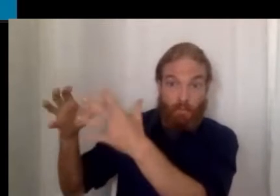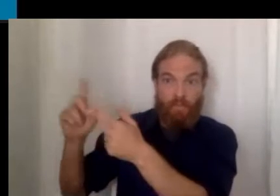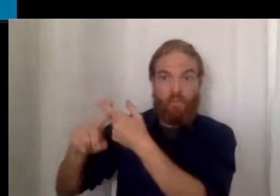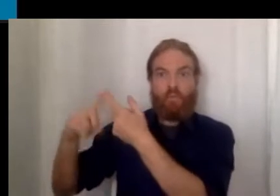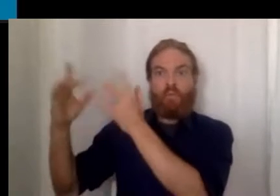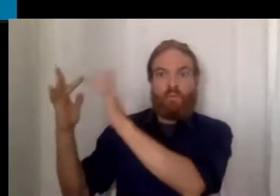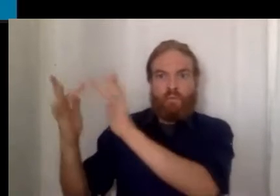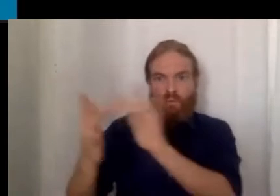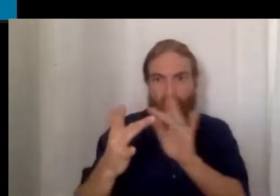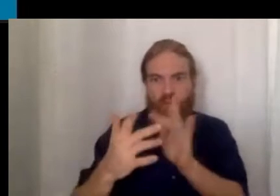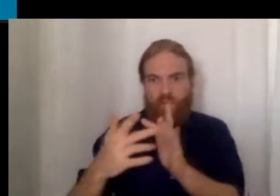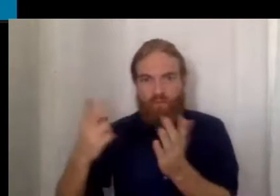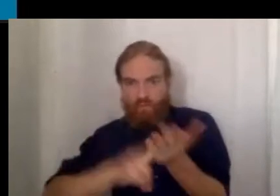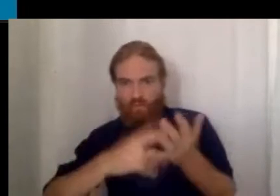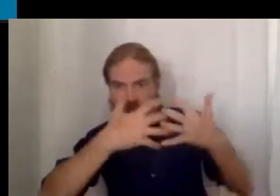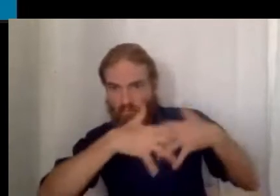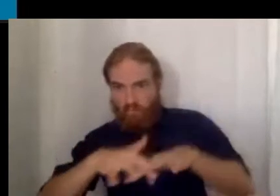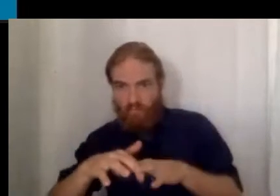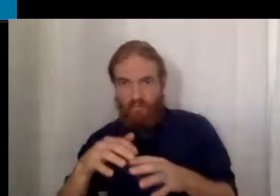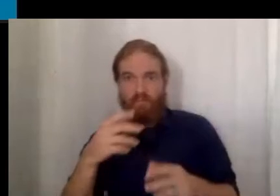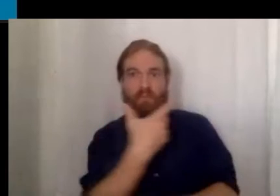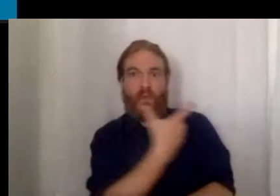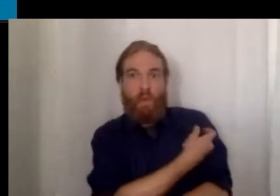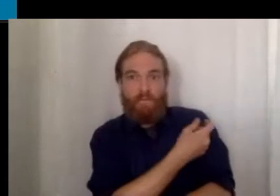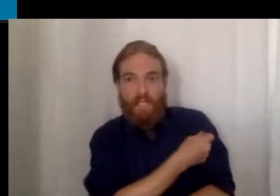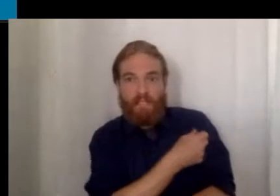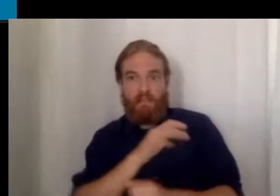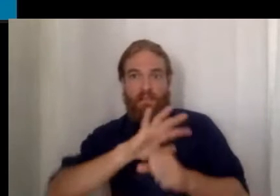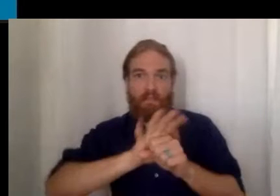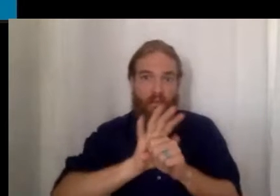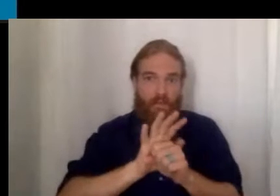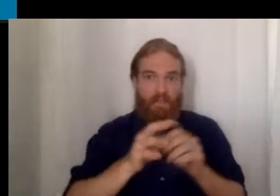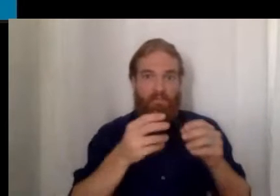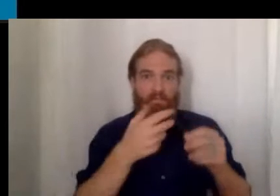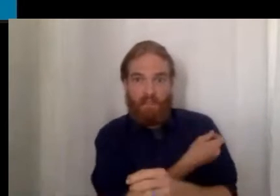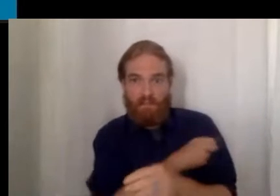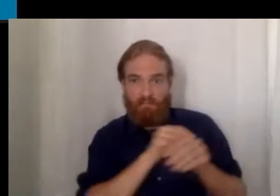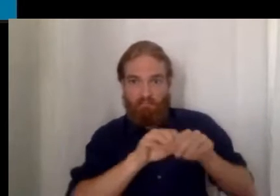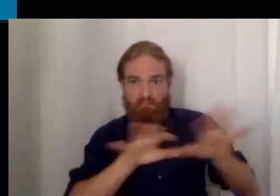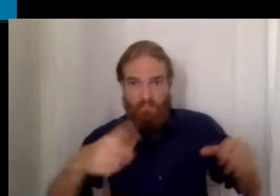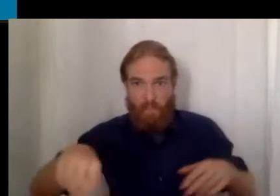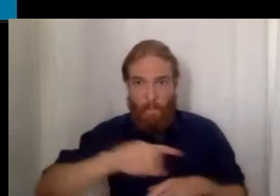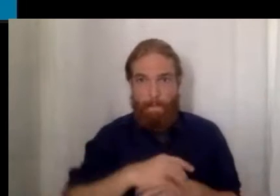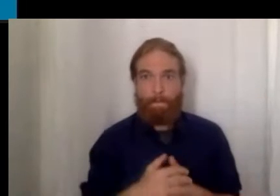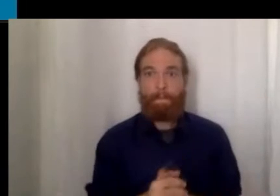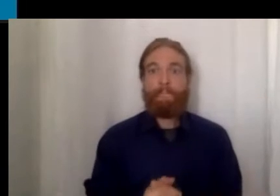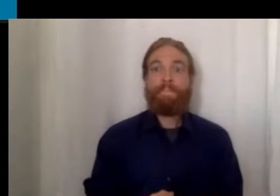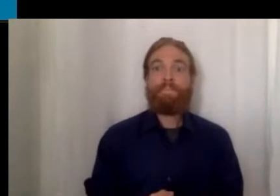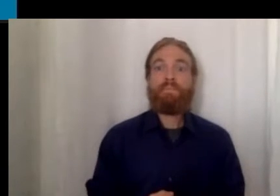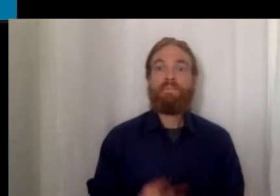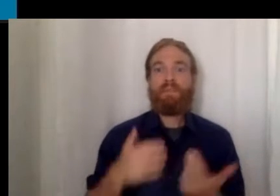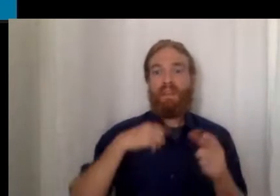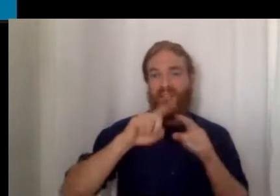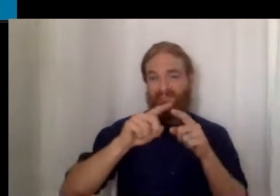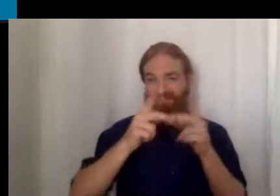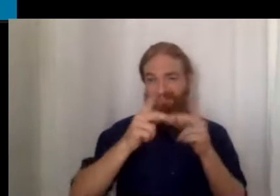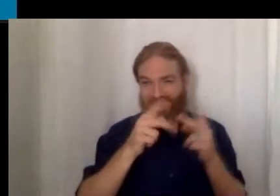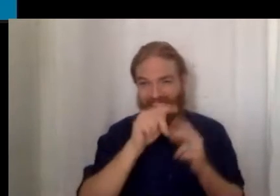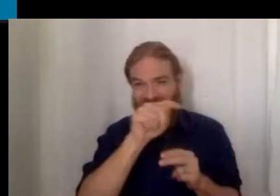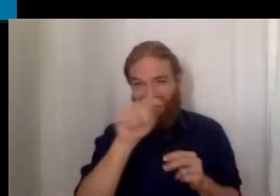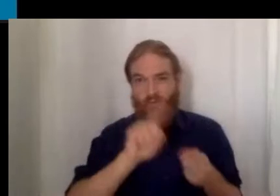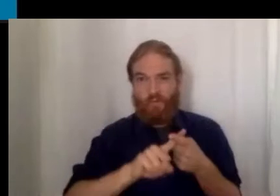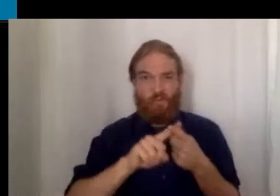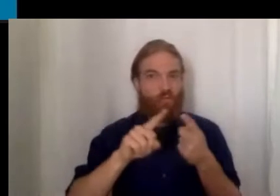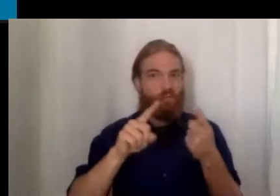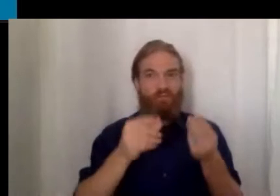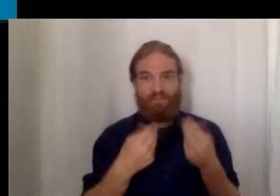not already done so. Again, just more portals of access to the vaccine, really important, and especially